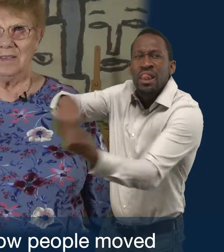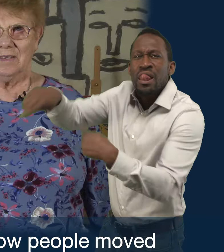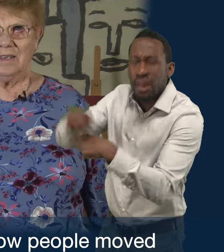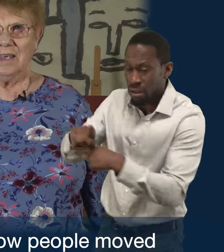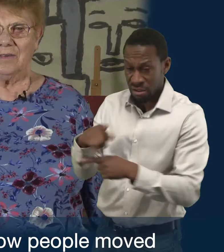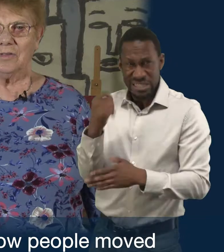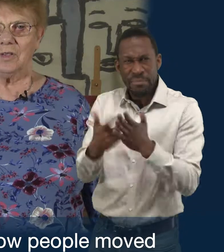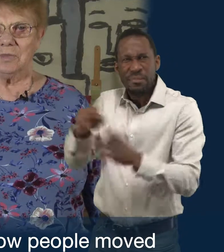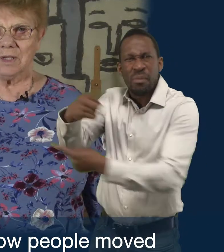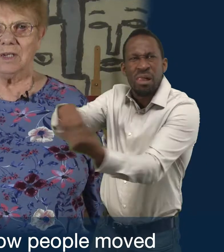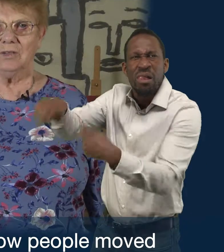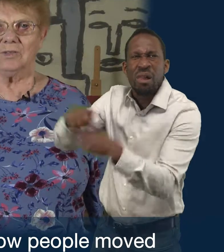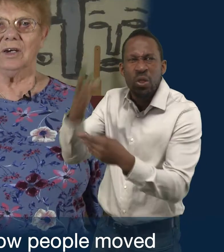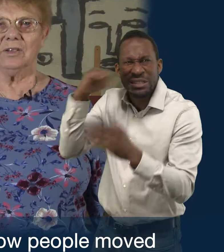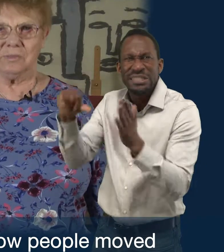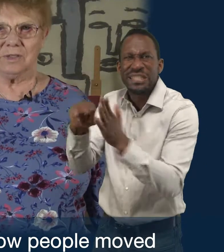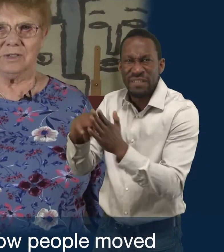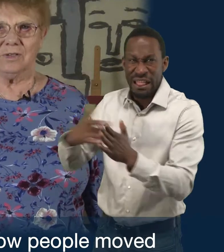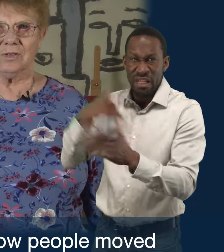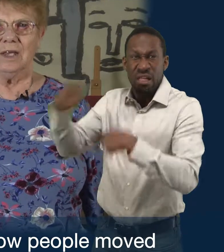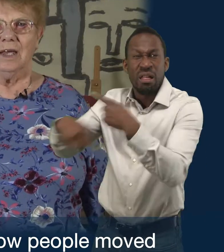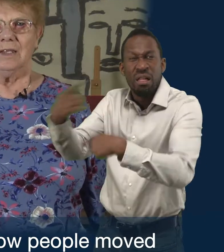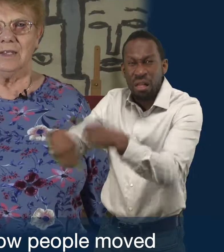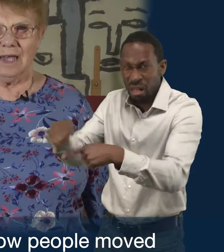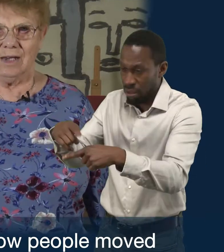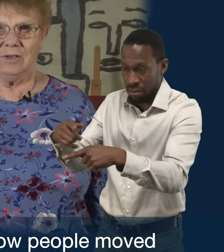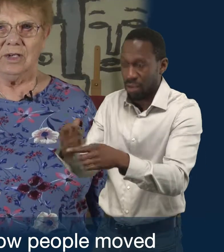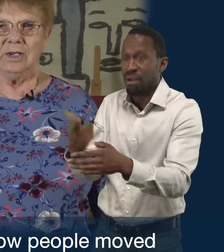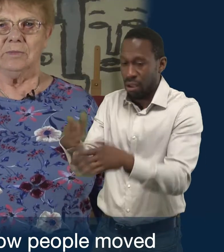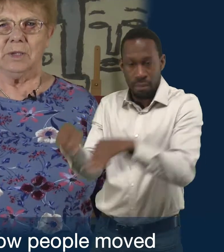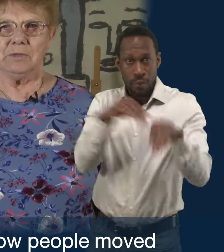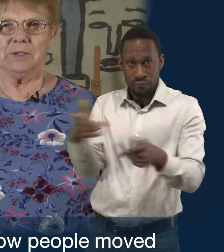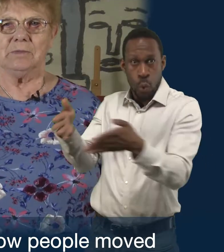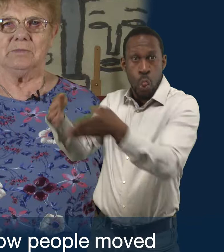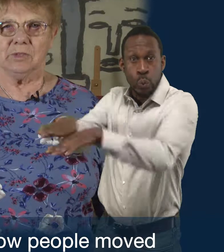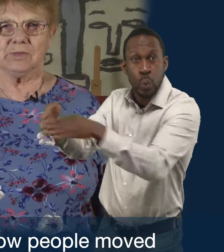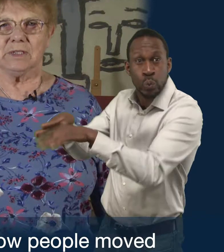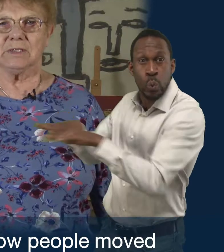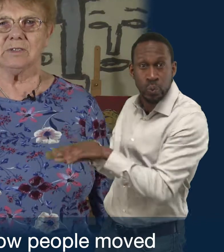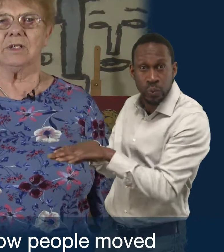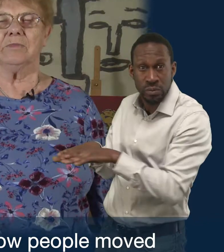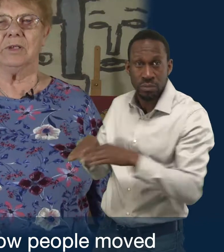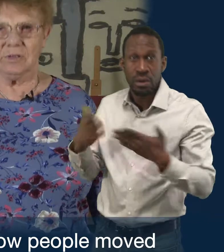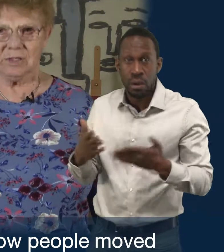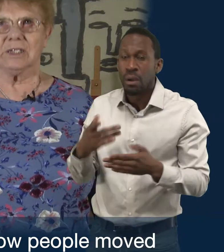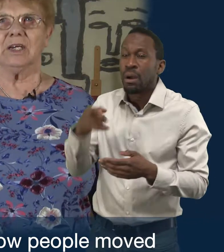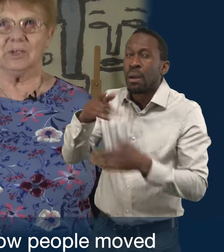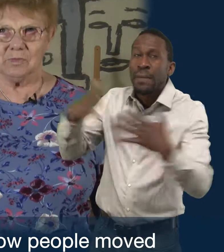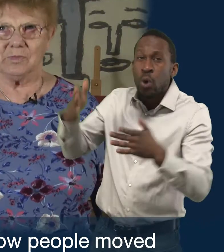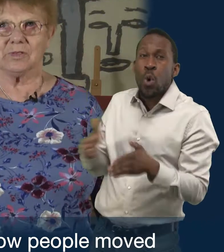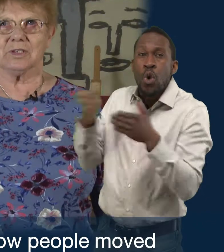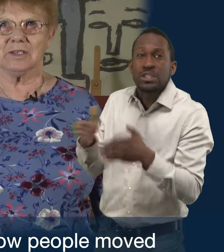lives. After the big old hospitals, now people have moved into